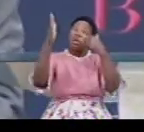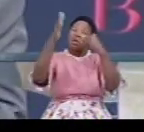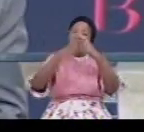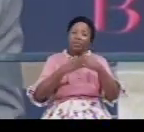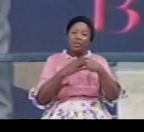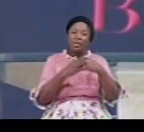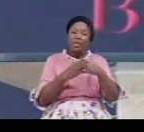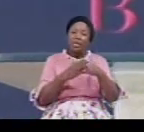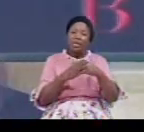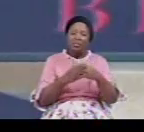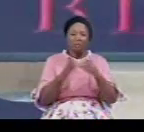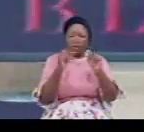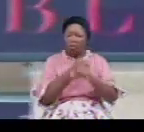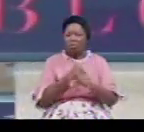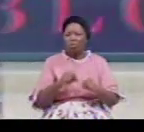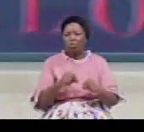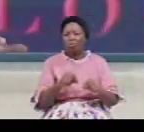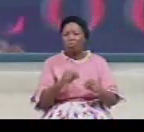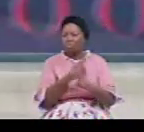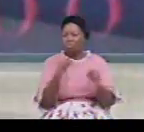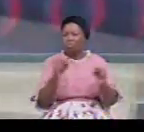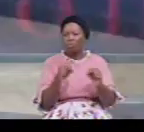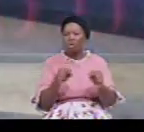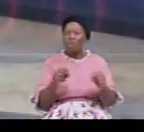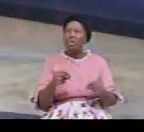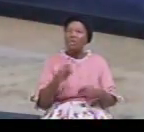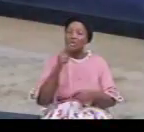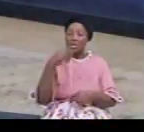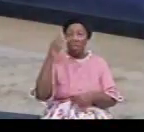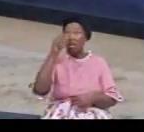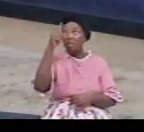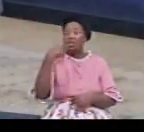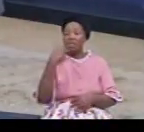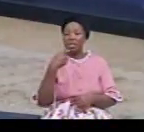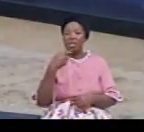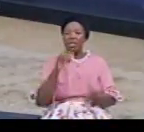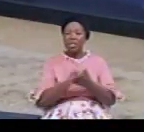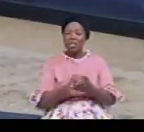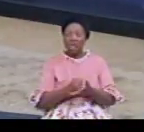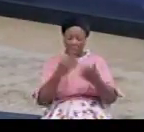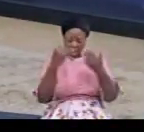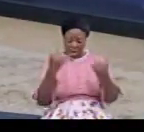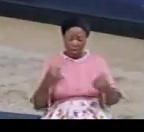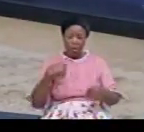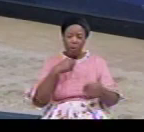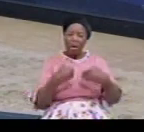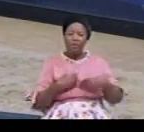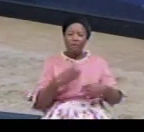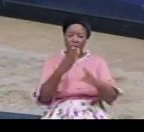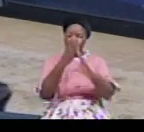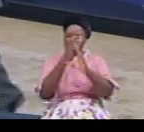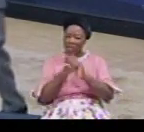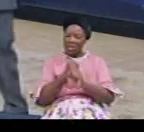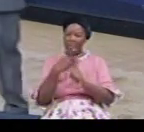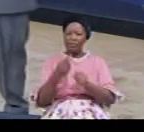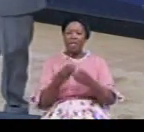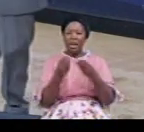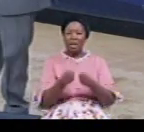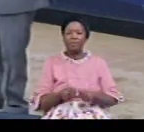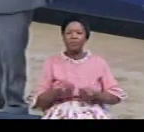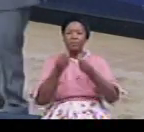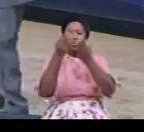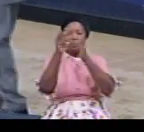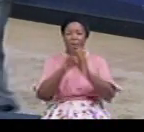heaven. No, it says that now we have received the atonement. Look at